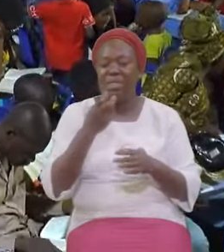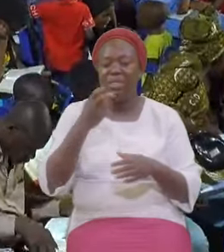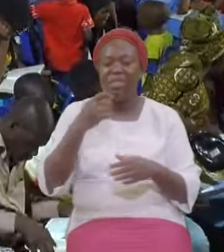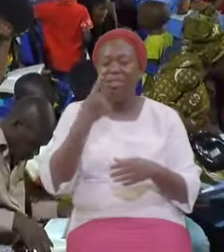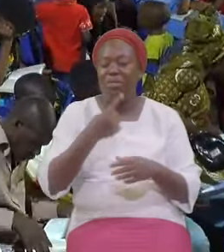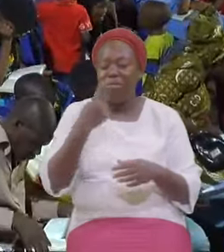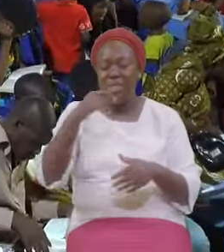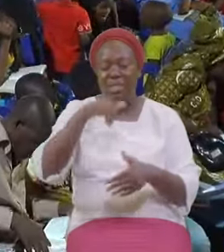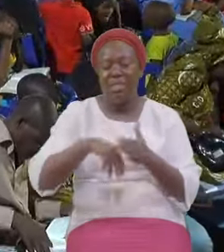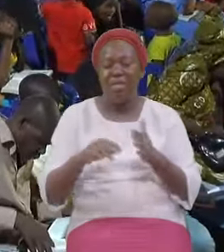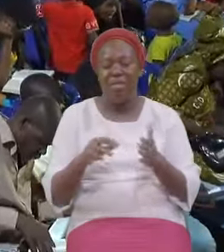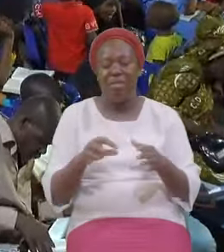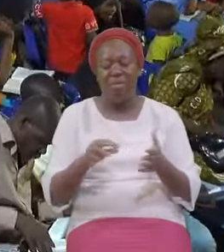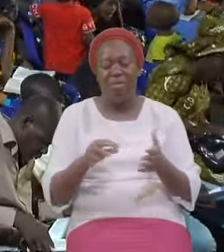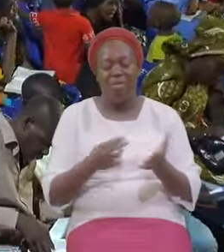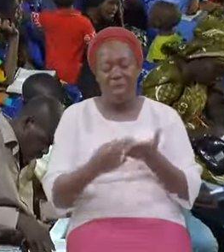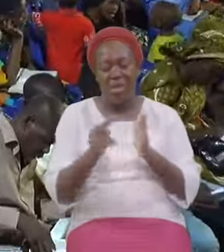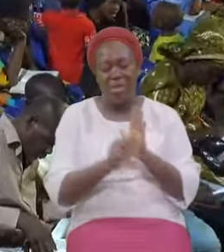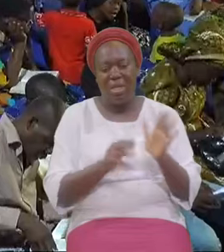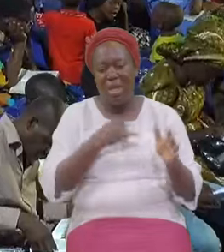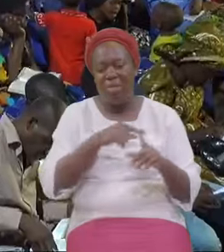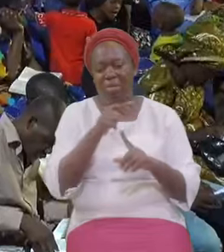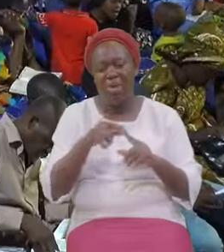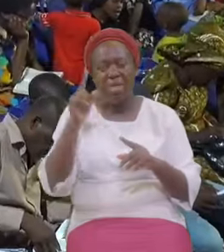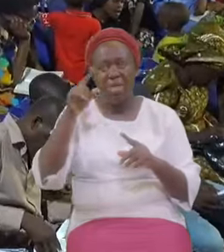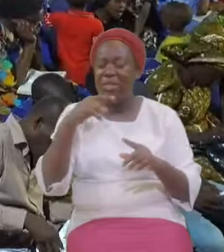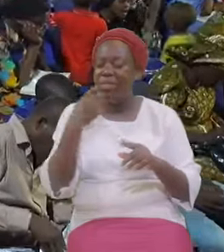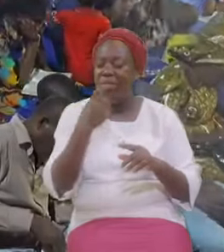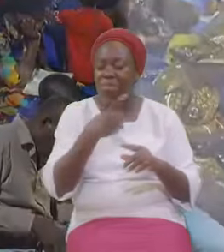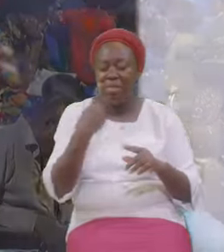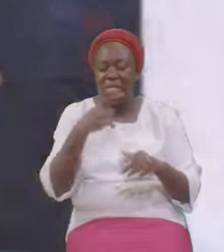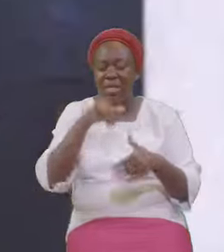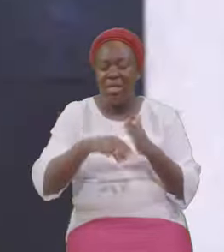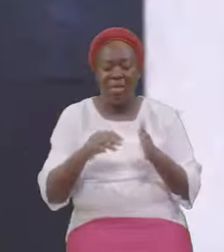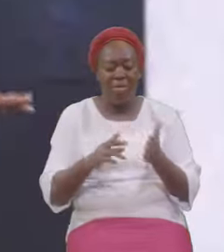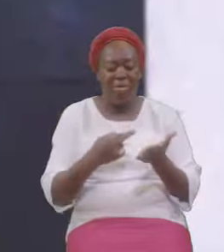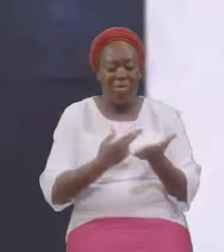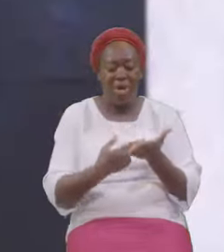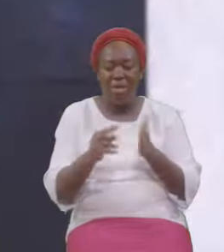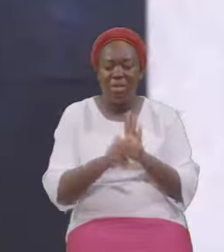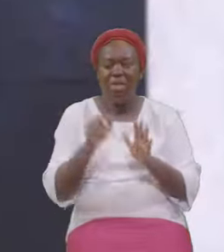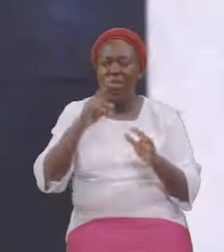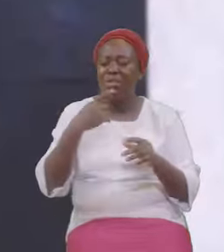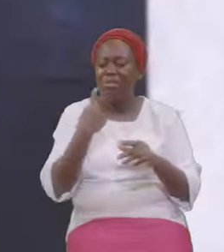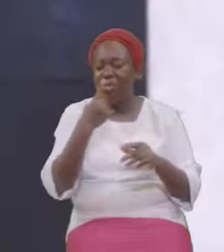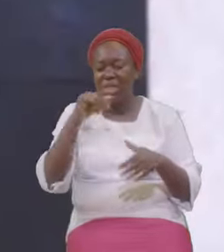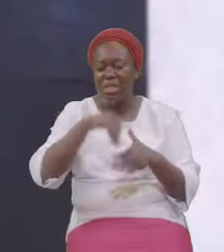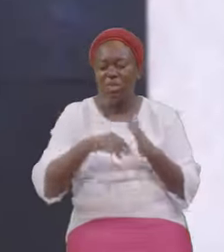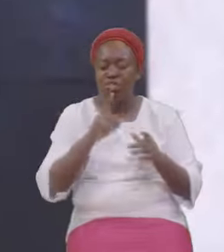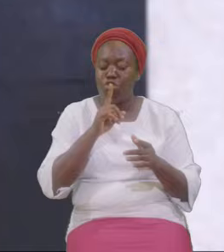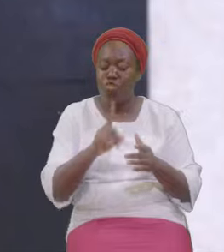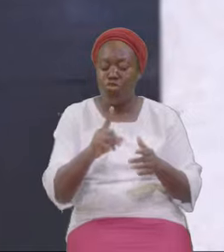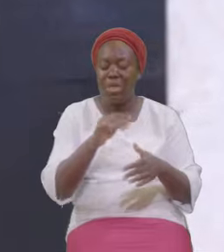in righteousness, he speaks in truth. He speaks in honesty. He speaks with faithfulness.